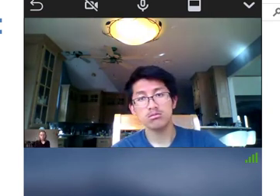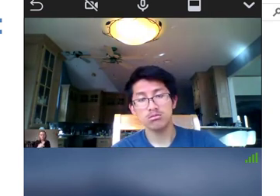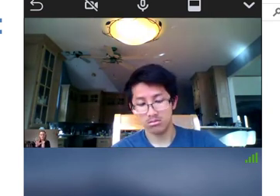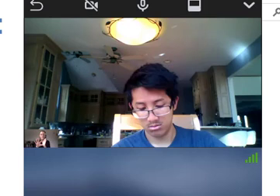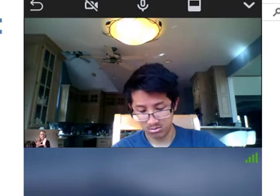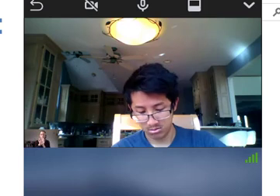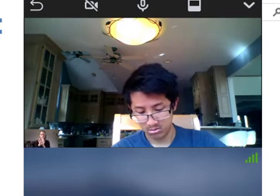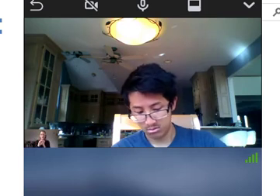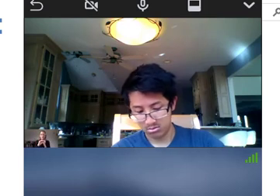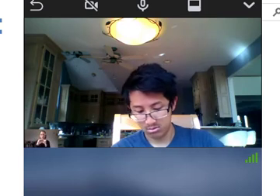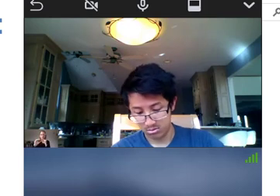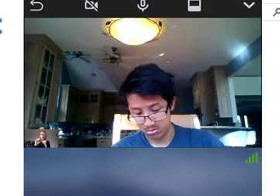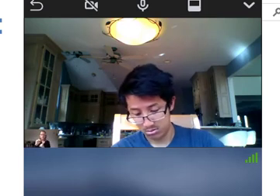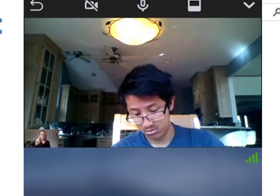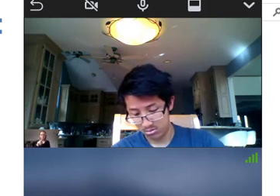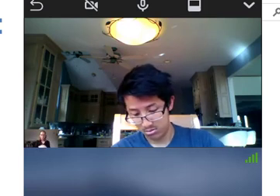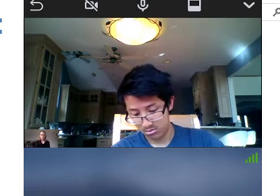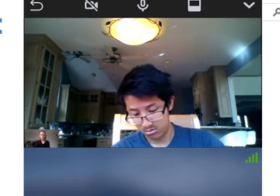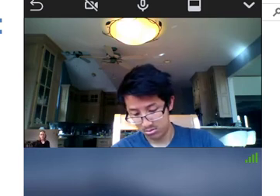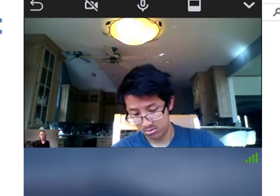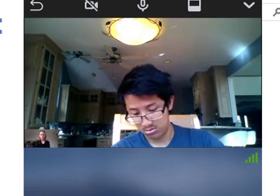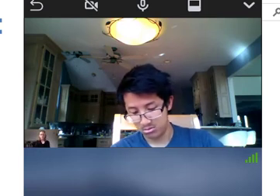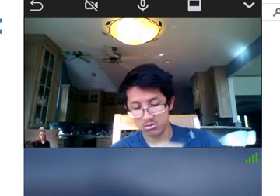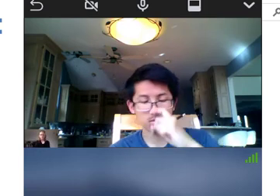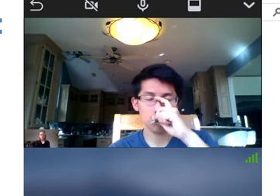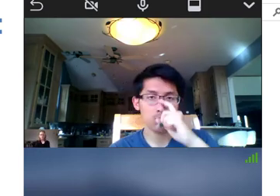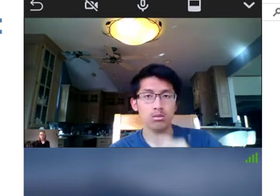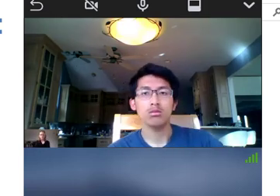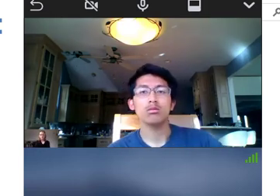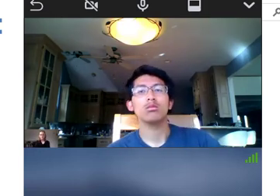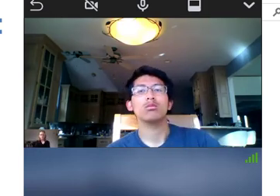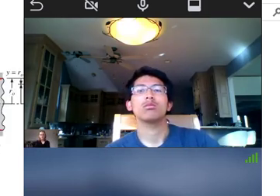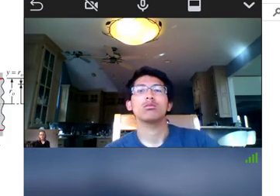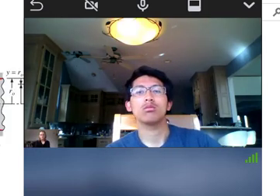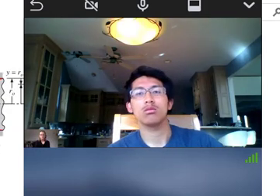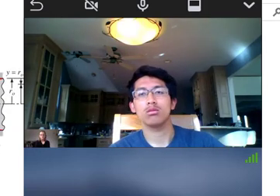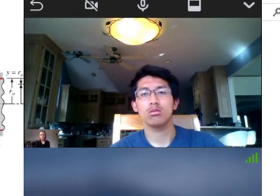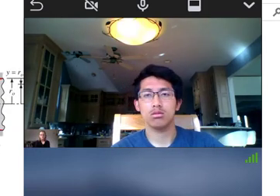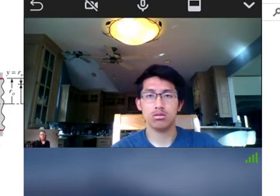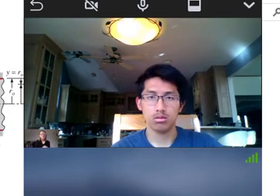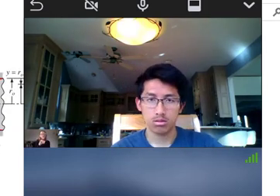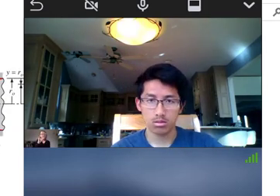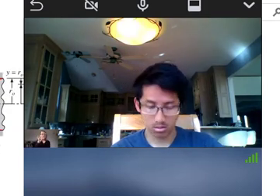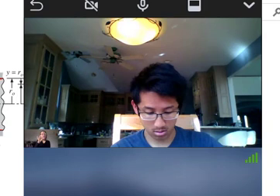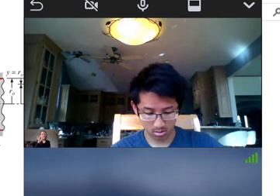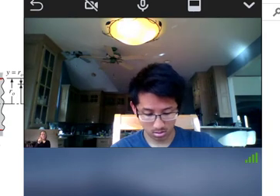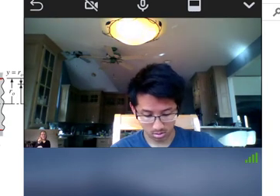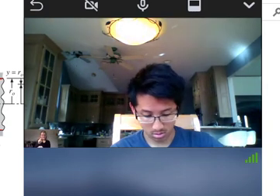H. If we need the friction factor, that's on this table as well.